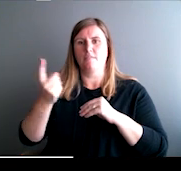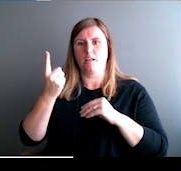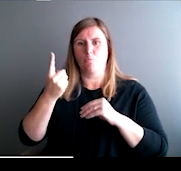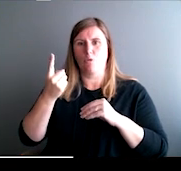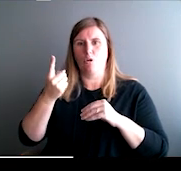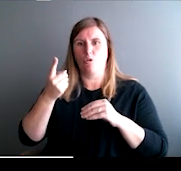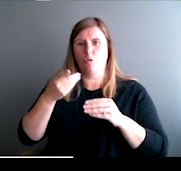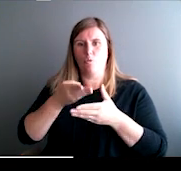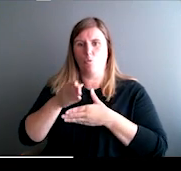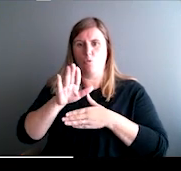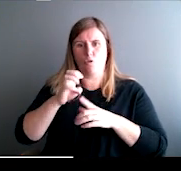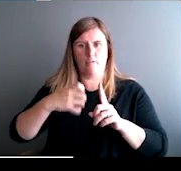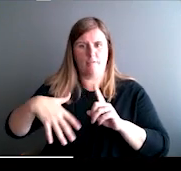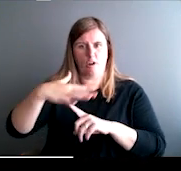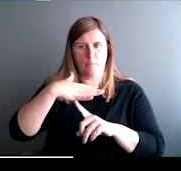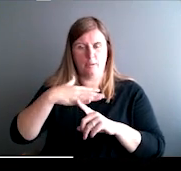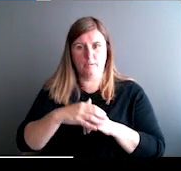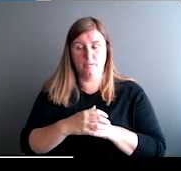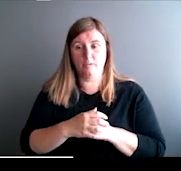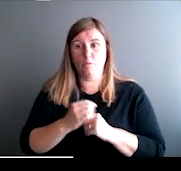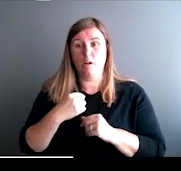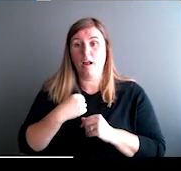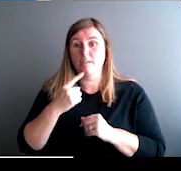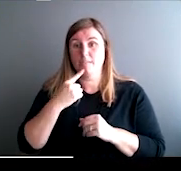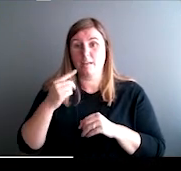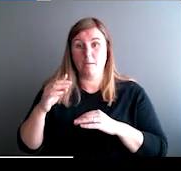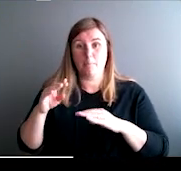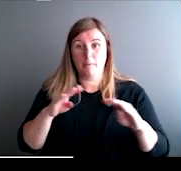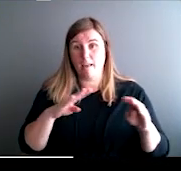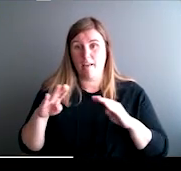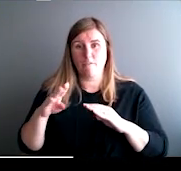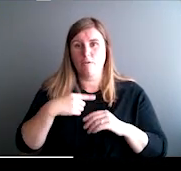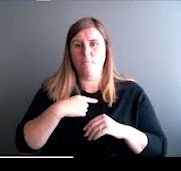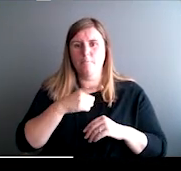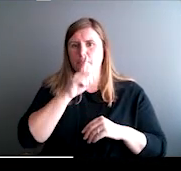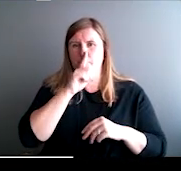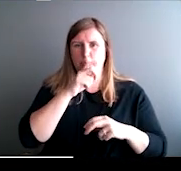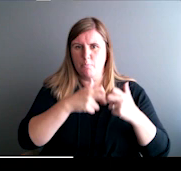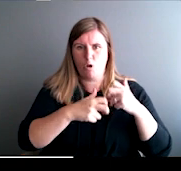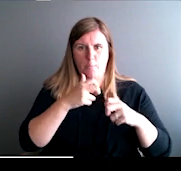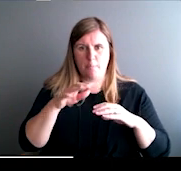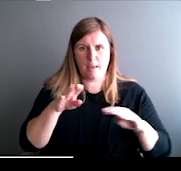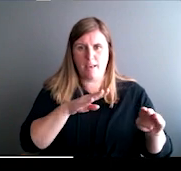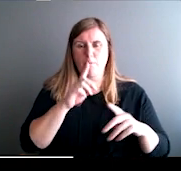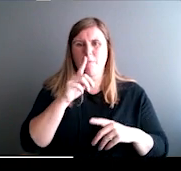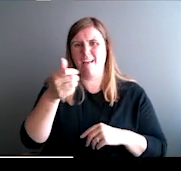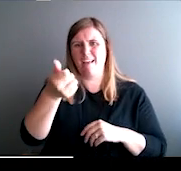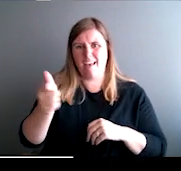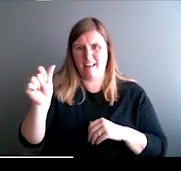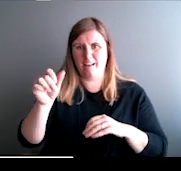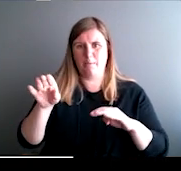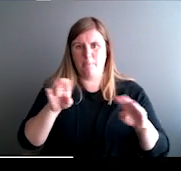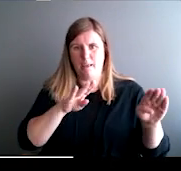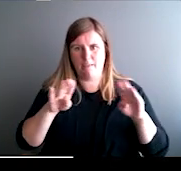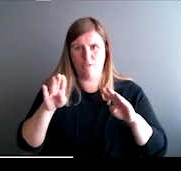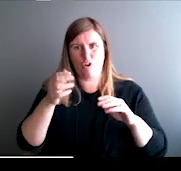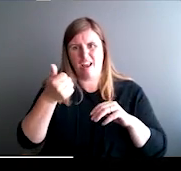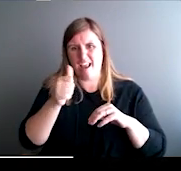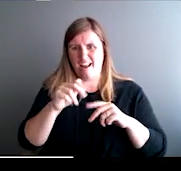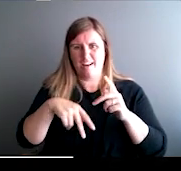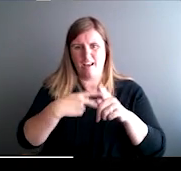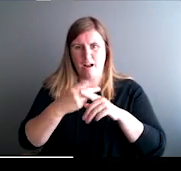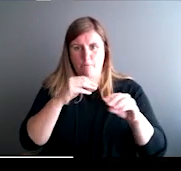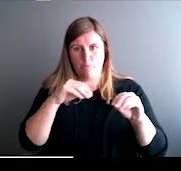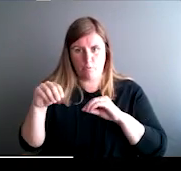their environment. When I say behavior, I'm not referring to problem behavior, but really any behavior, any movement.